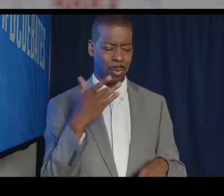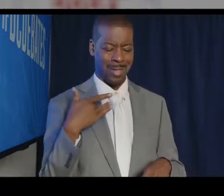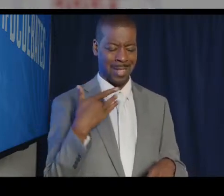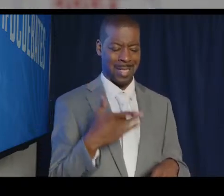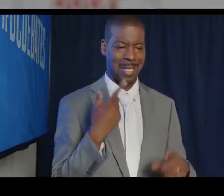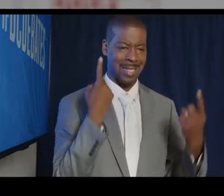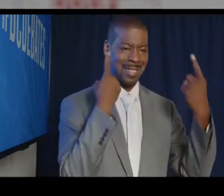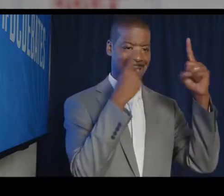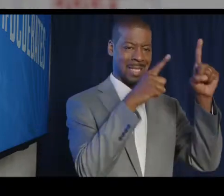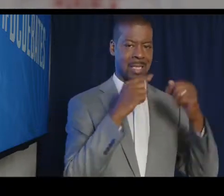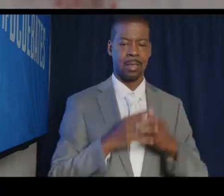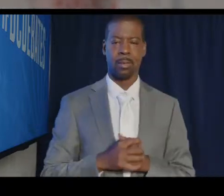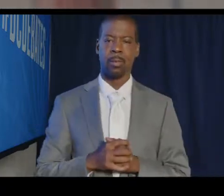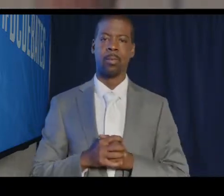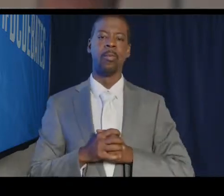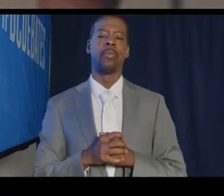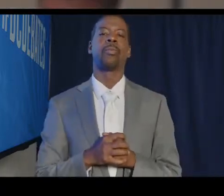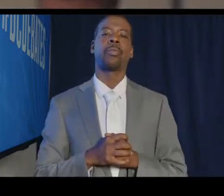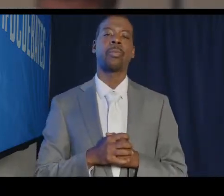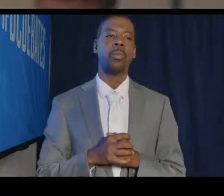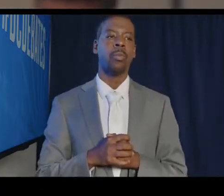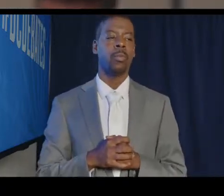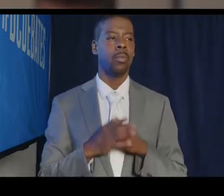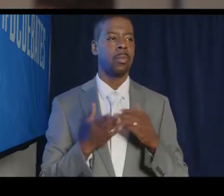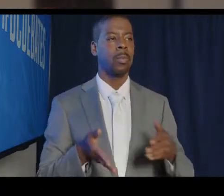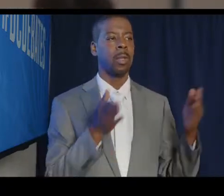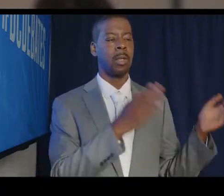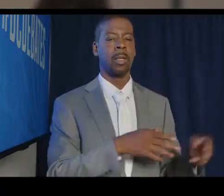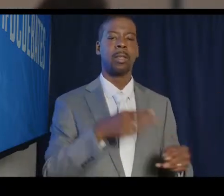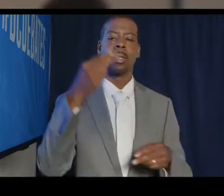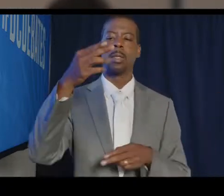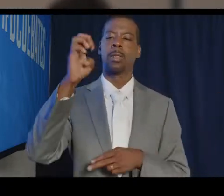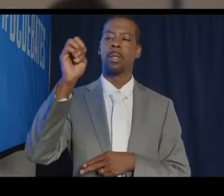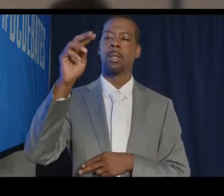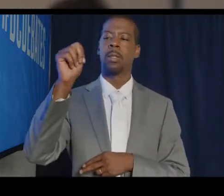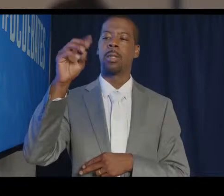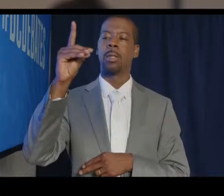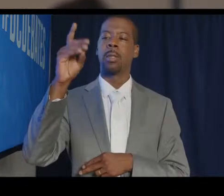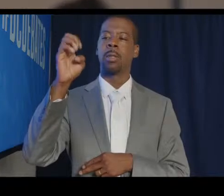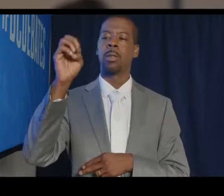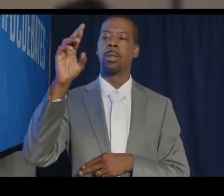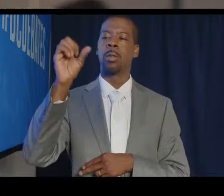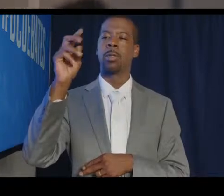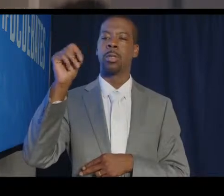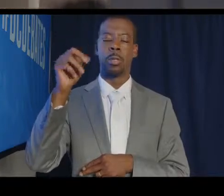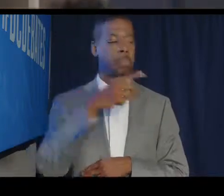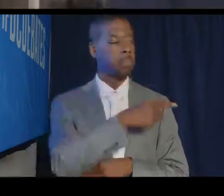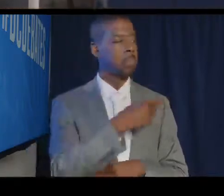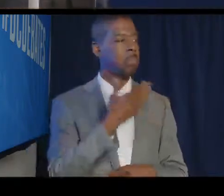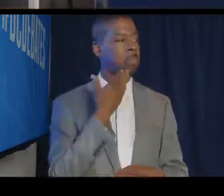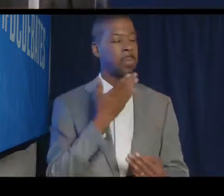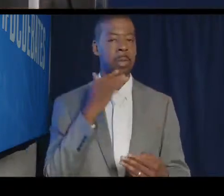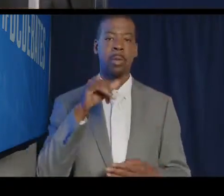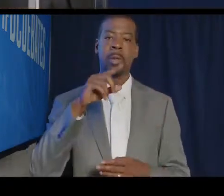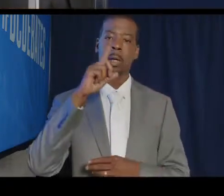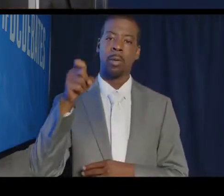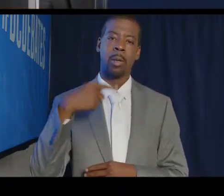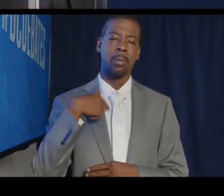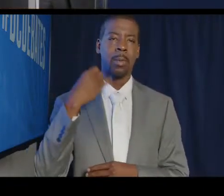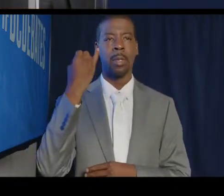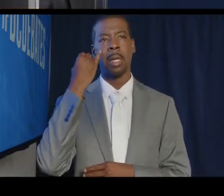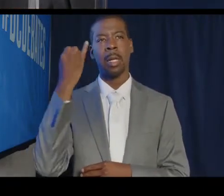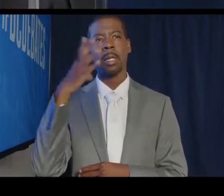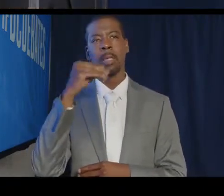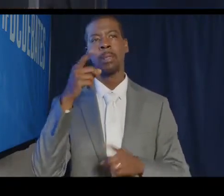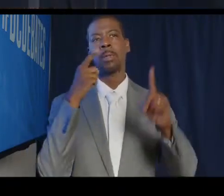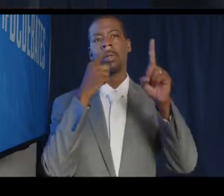end. Okay, thank you, Councilmember White. Councilmember Henderson, same question for you. Thank you for that question. I think the ideals and goals when we first